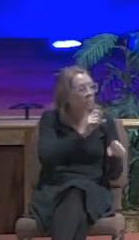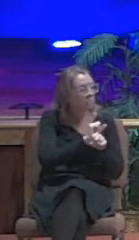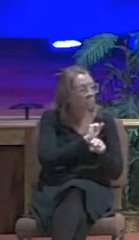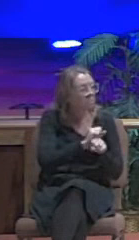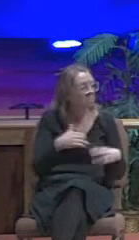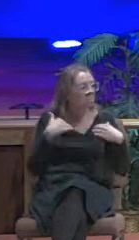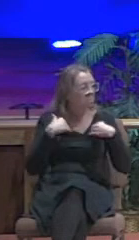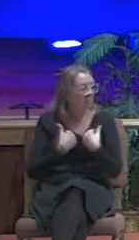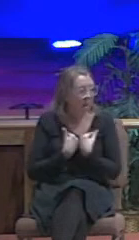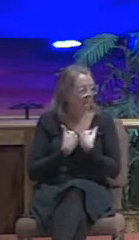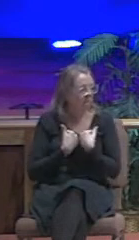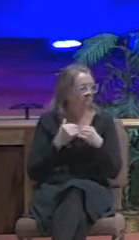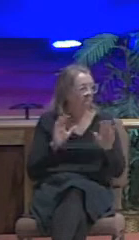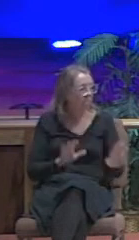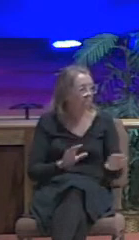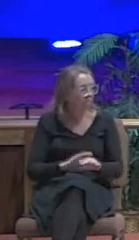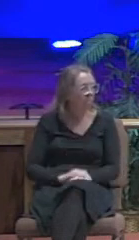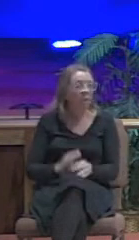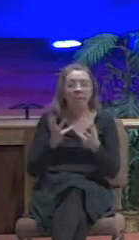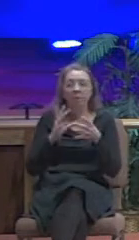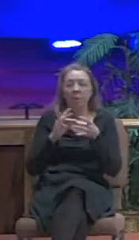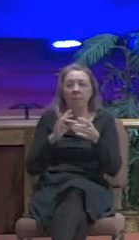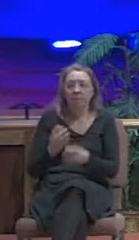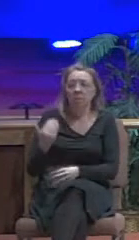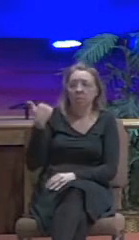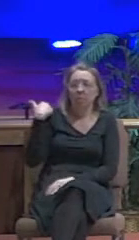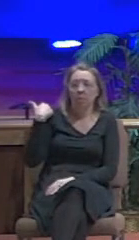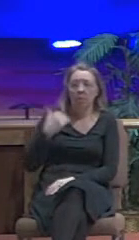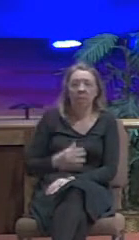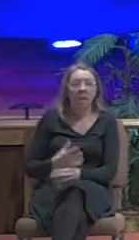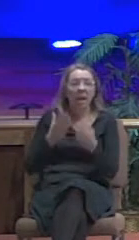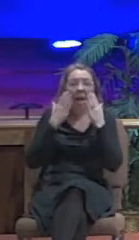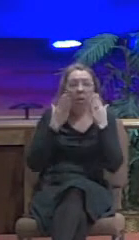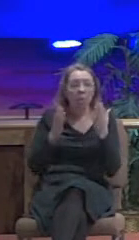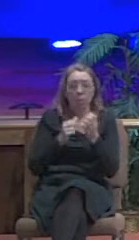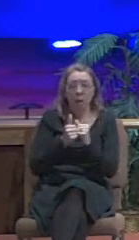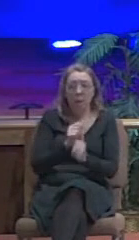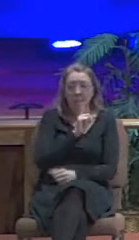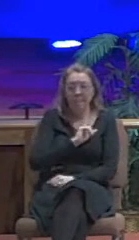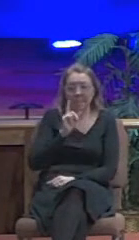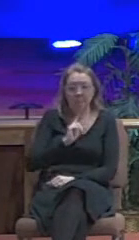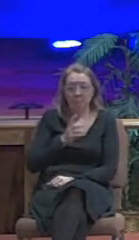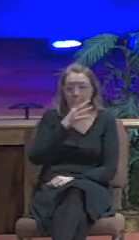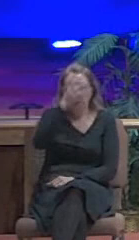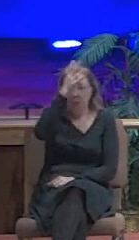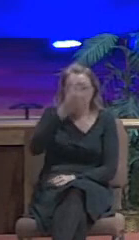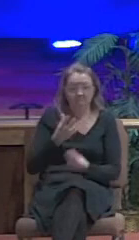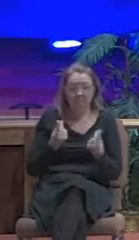I've said this before. I don't know how single parents do it. I was a single parent for a couple of years, and it's exhausting.